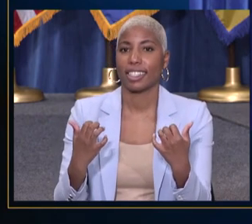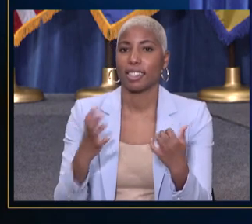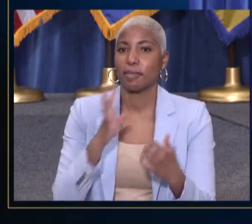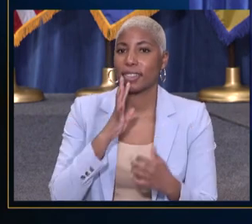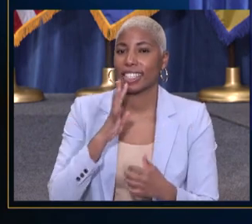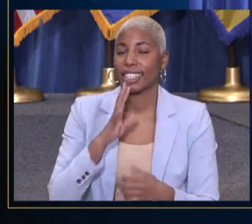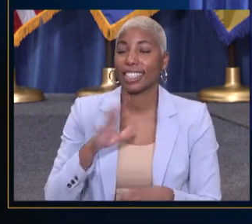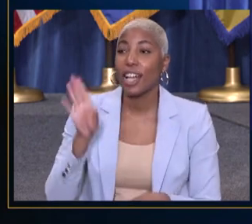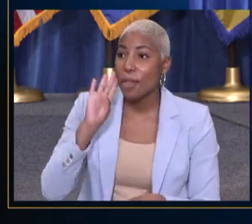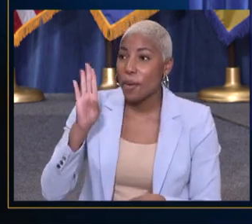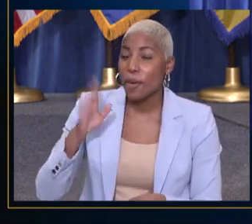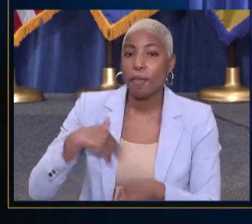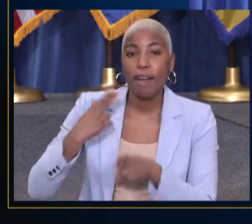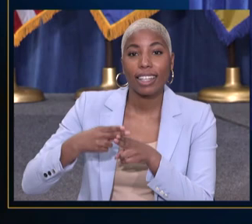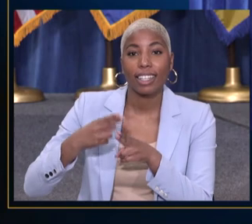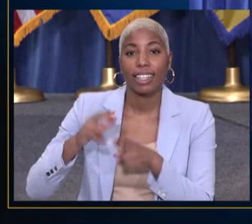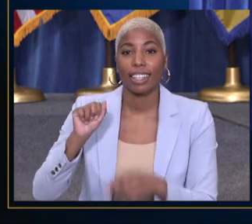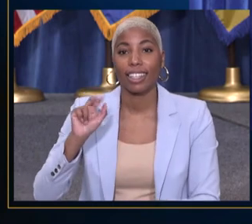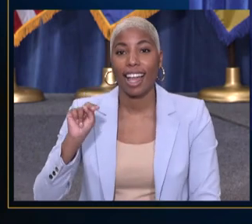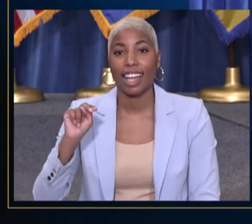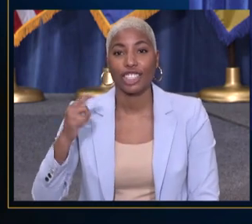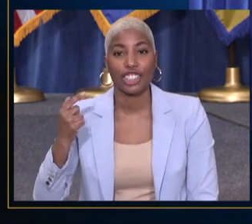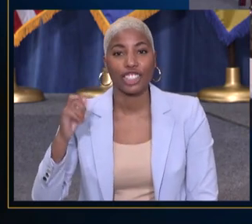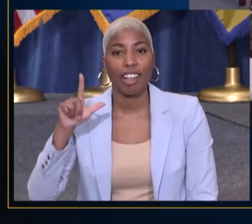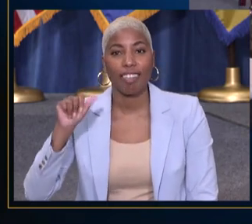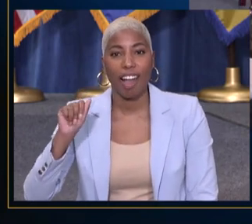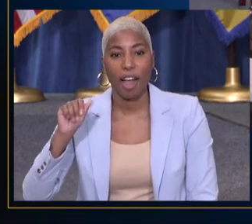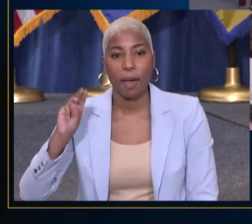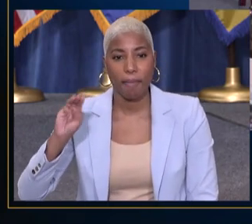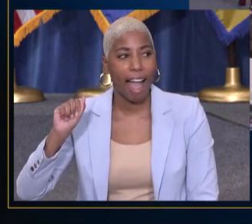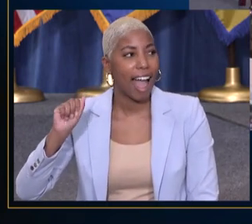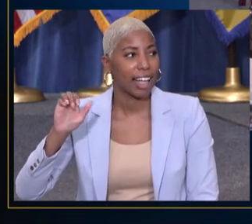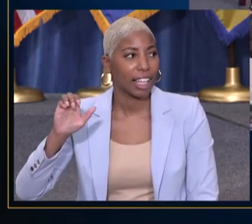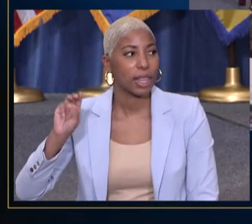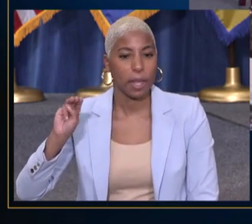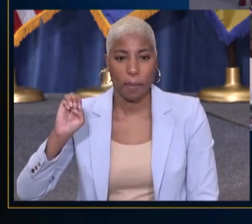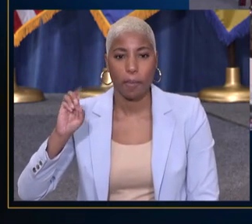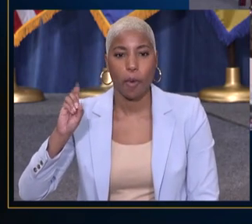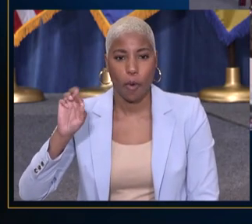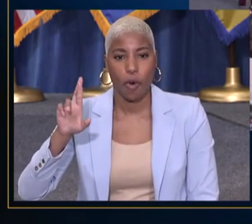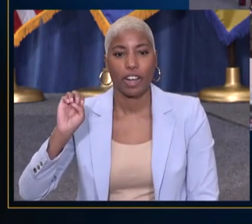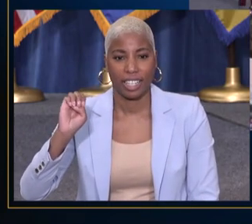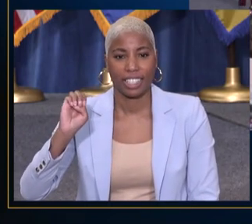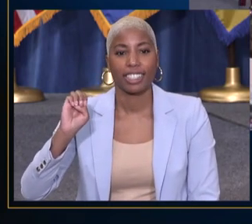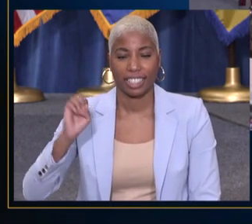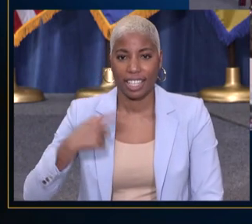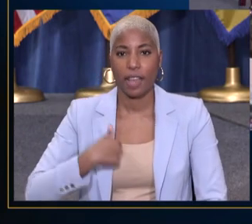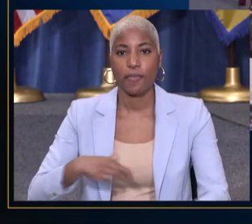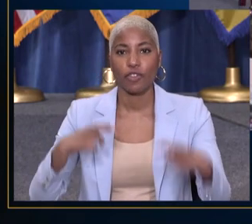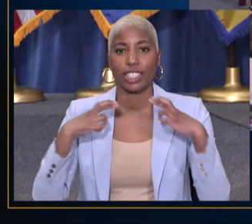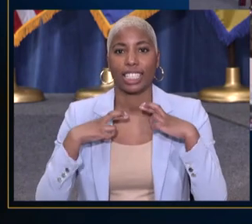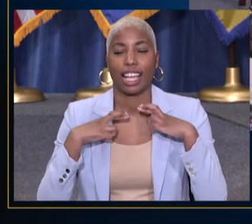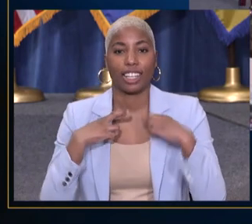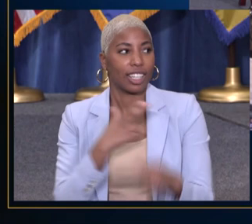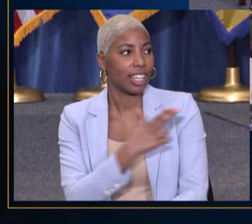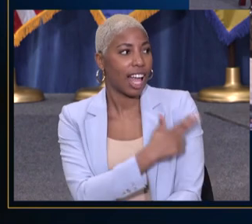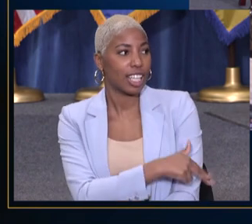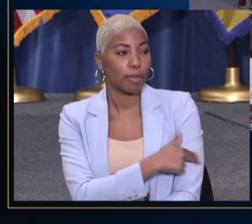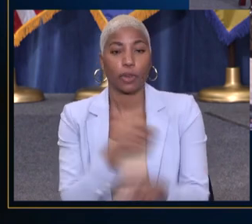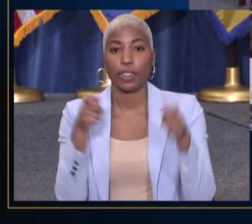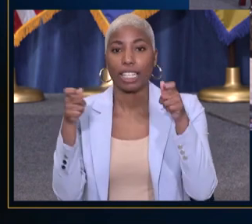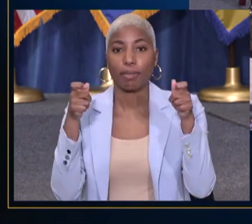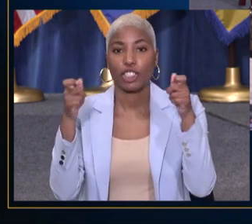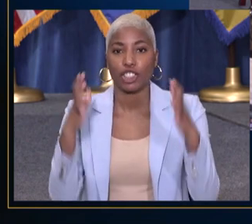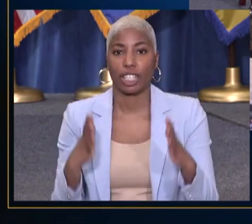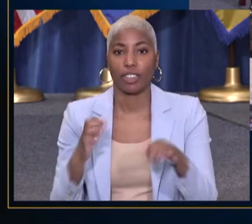Hello, my name is Angela McLemore, and I am retired a hospital administrator, and I